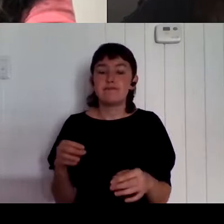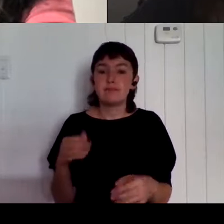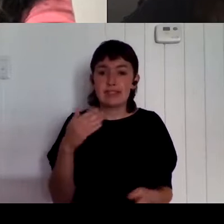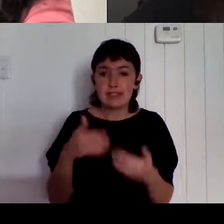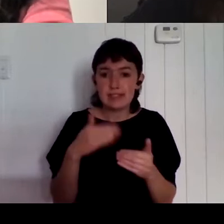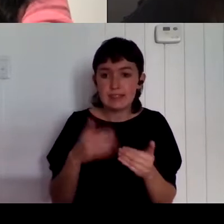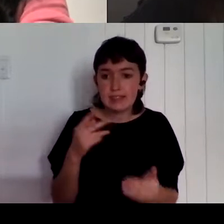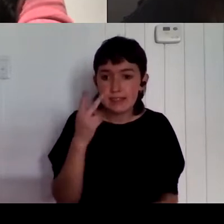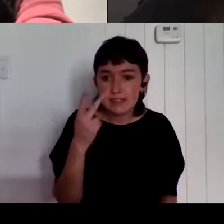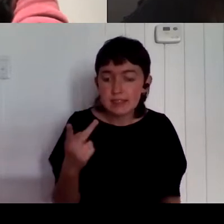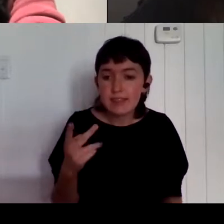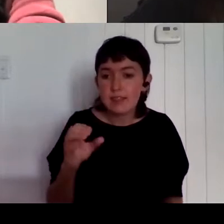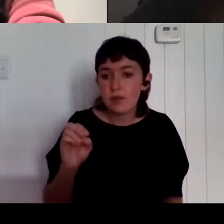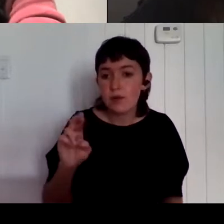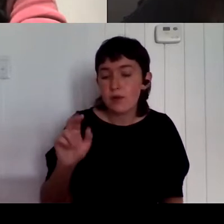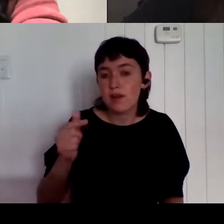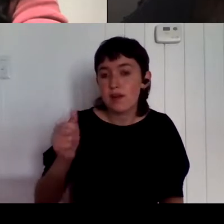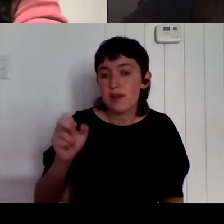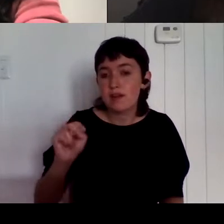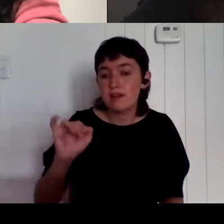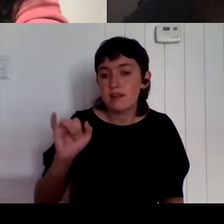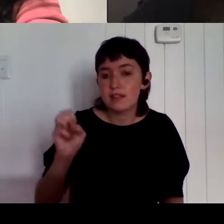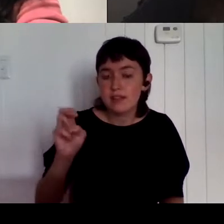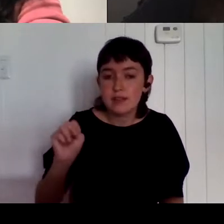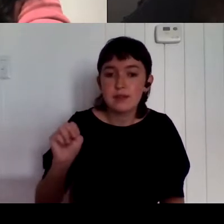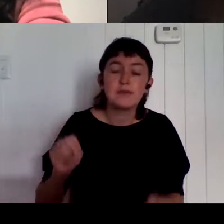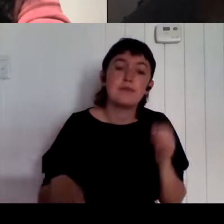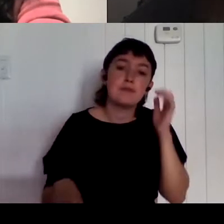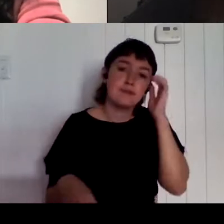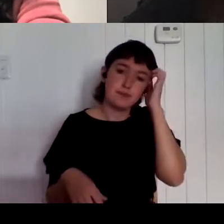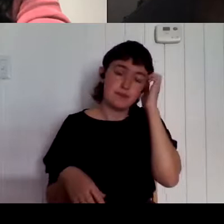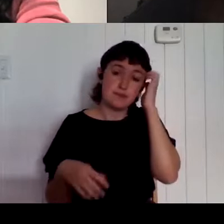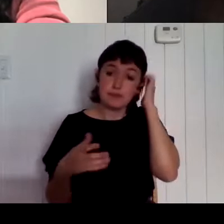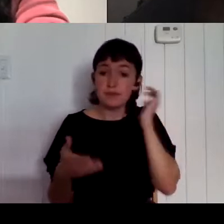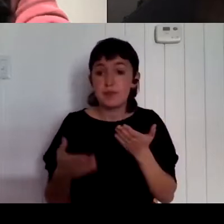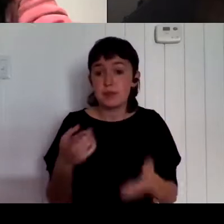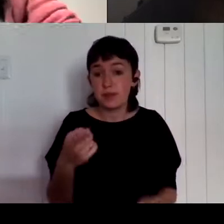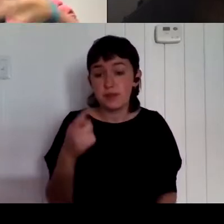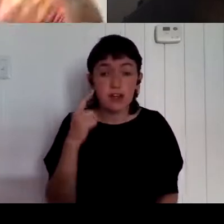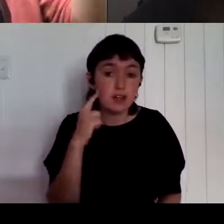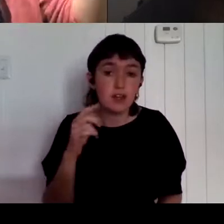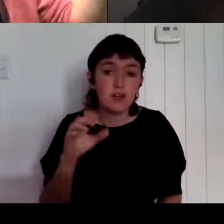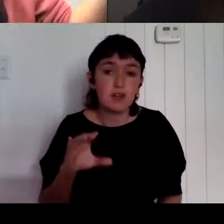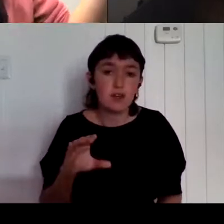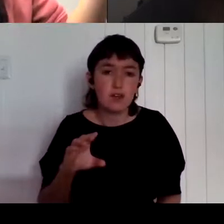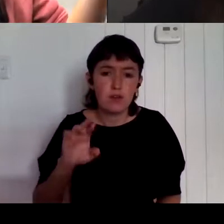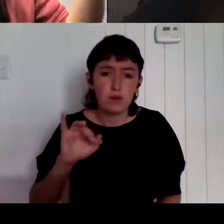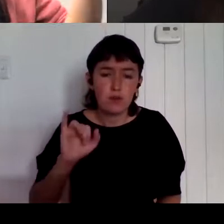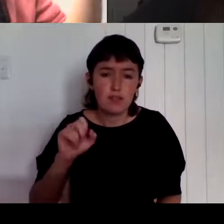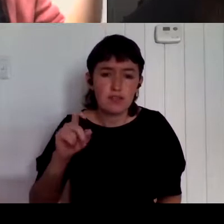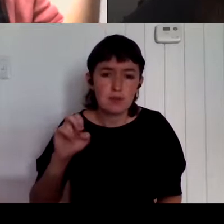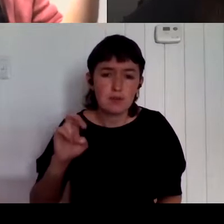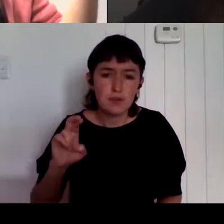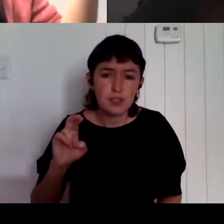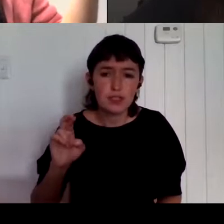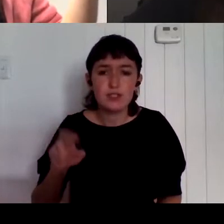organism. And so if you heard of CRISPR, this is, this technique is allowing people to wander about